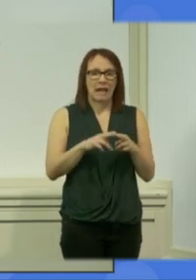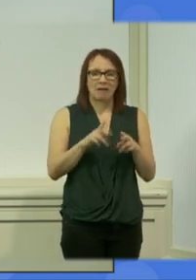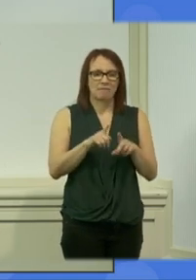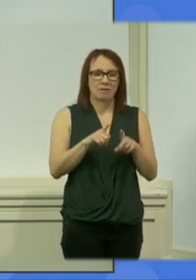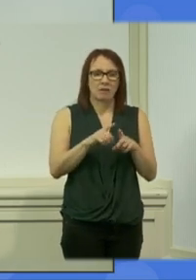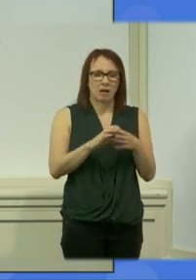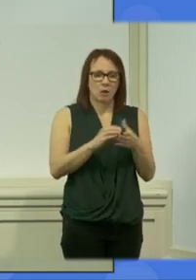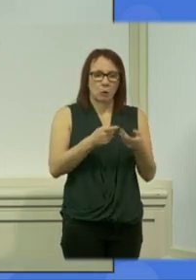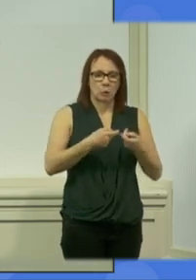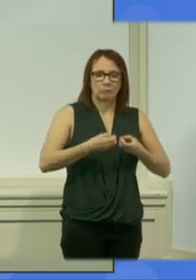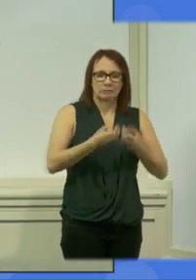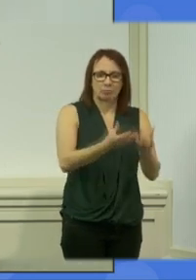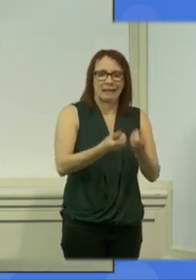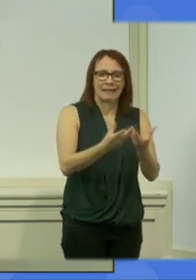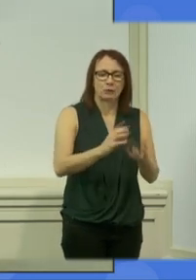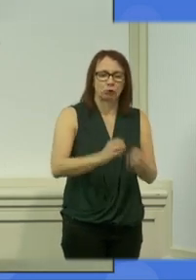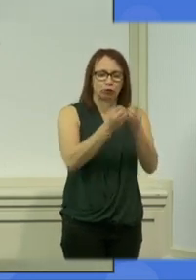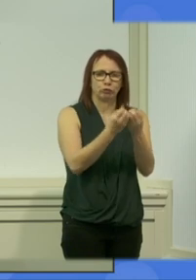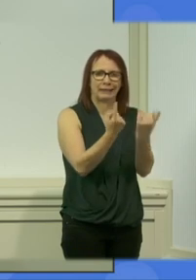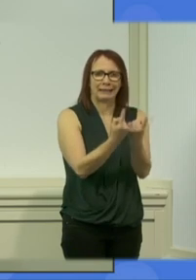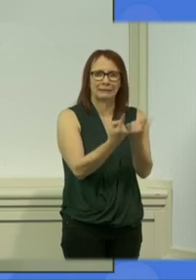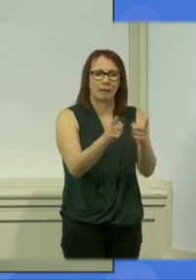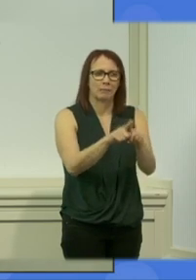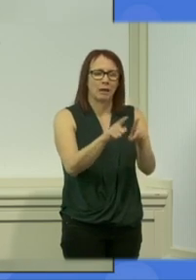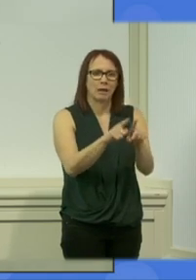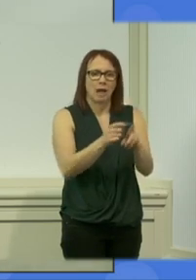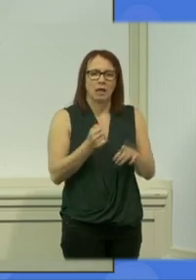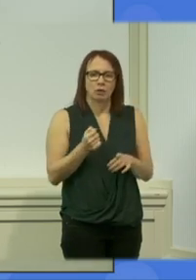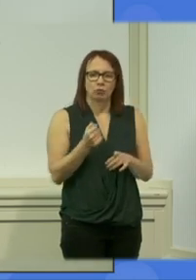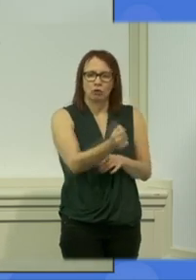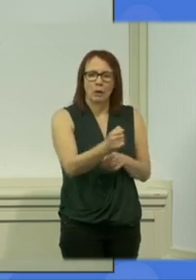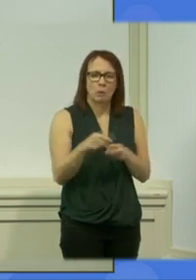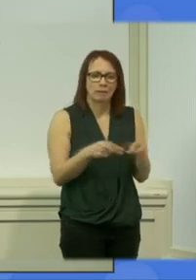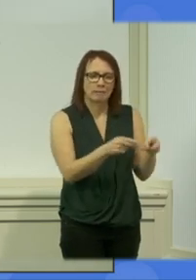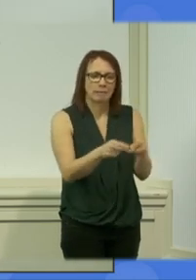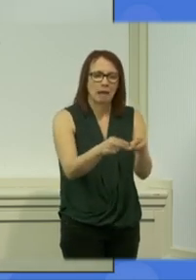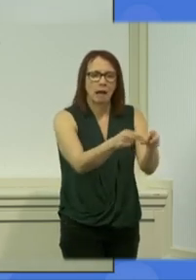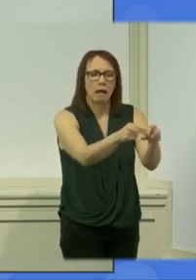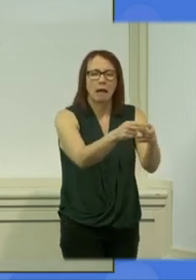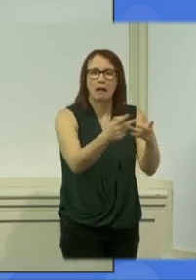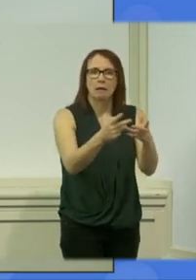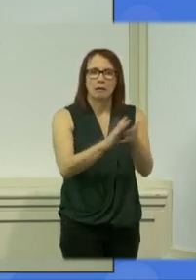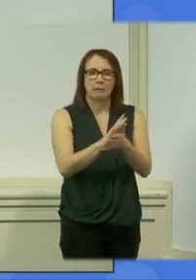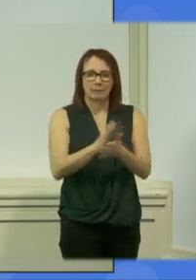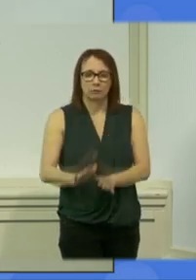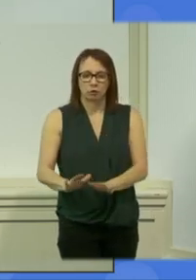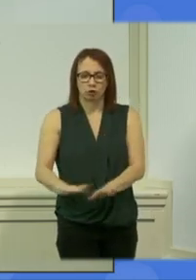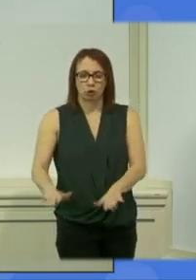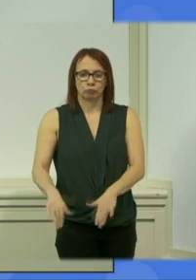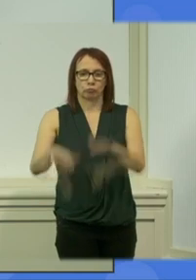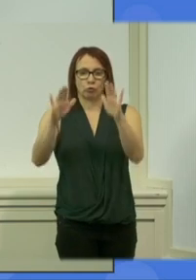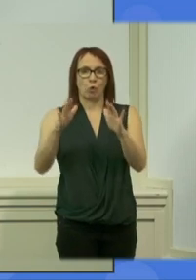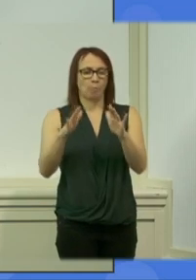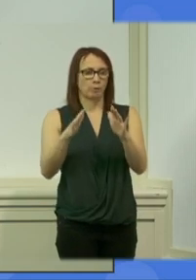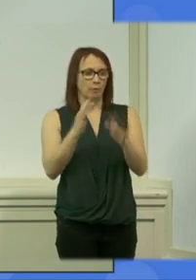railway line or an HS2 or whatever, then future generations can benefit. But if you just spend